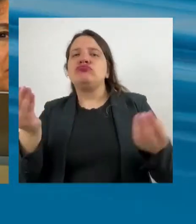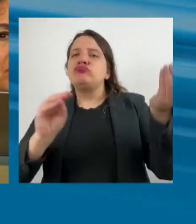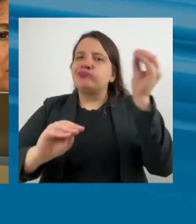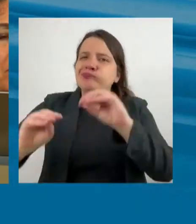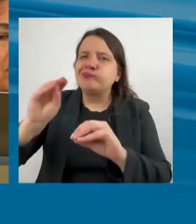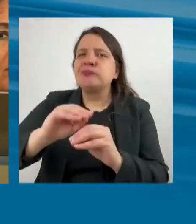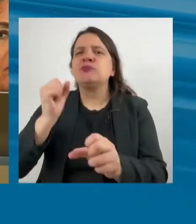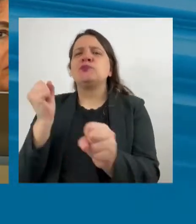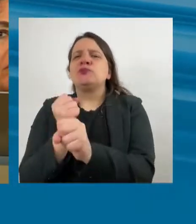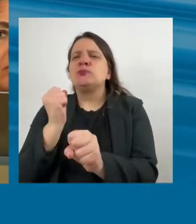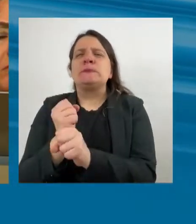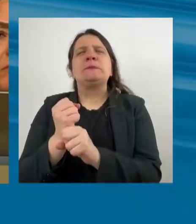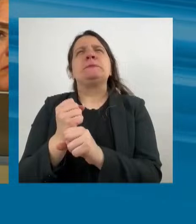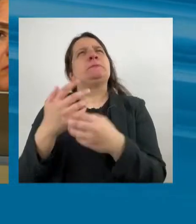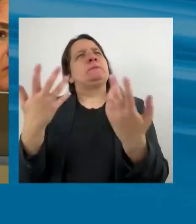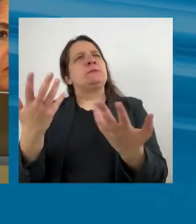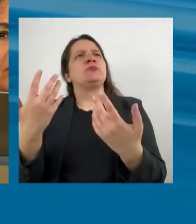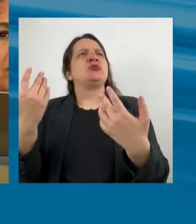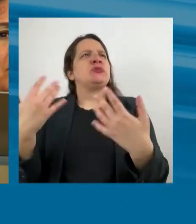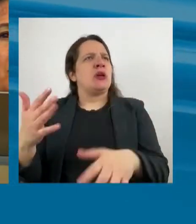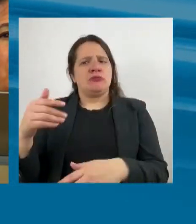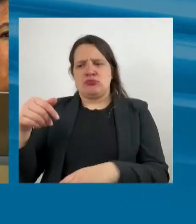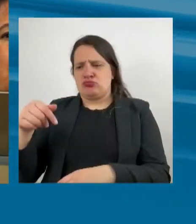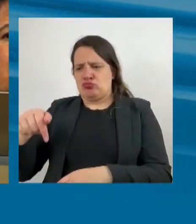being taken up